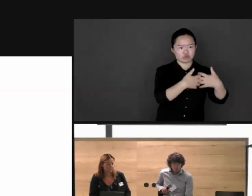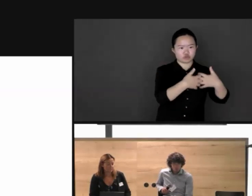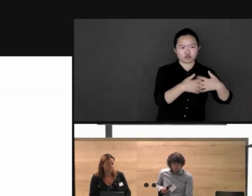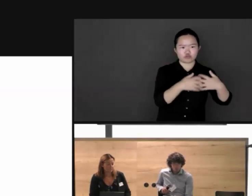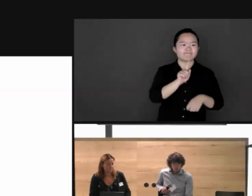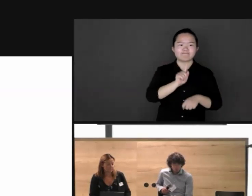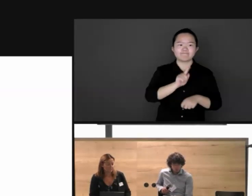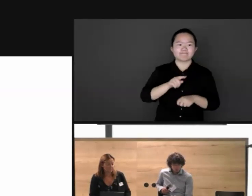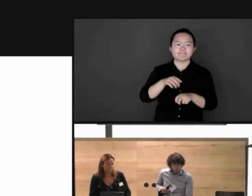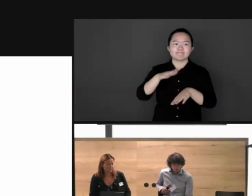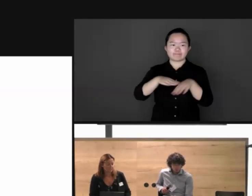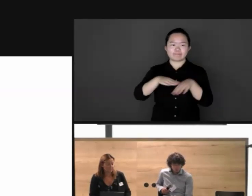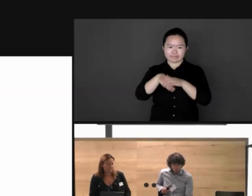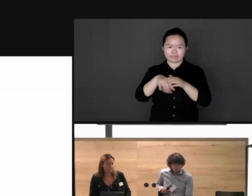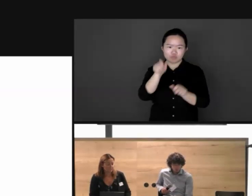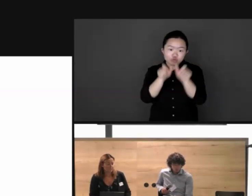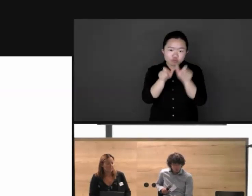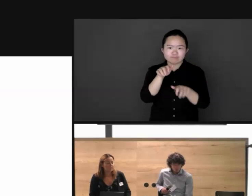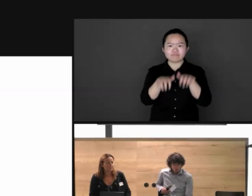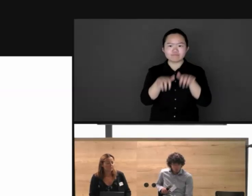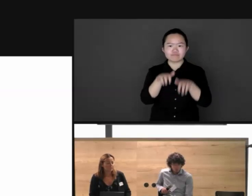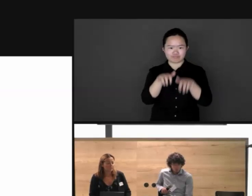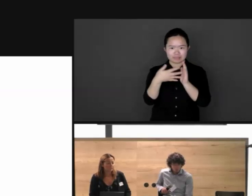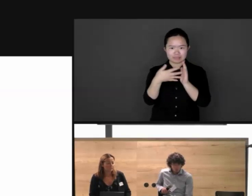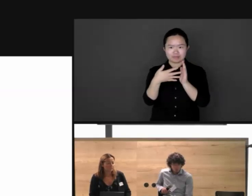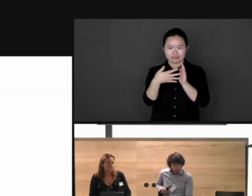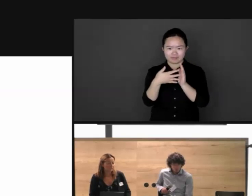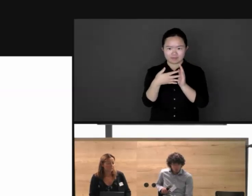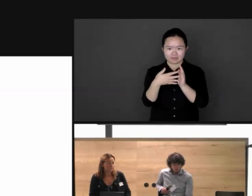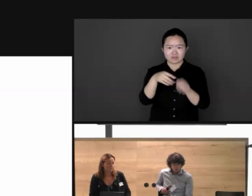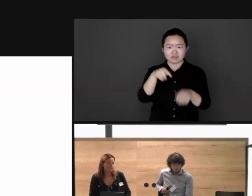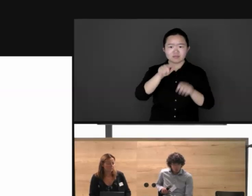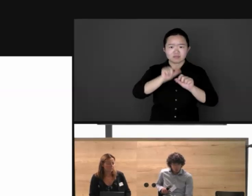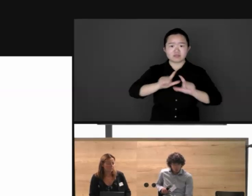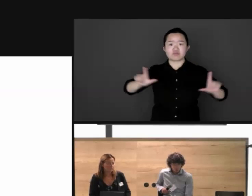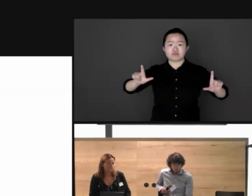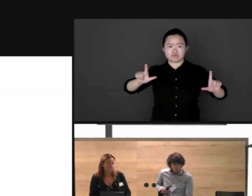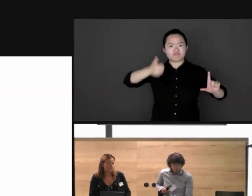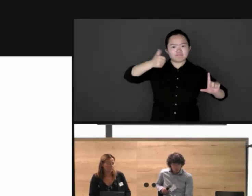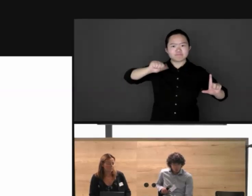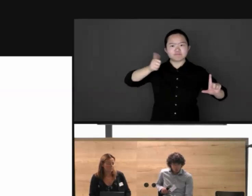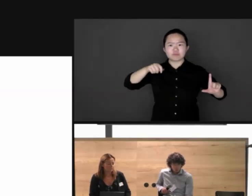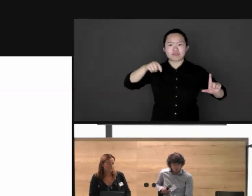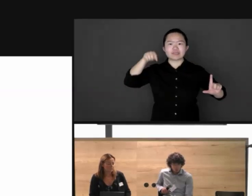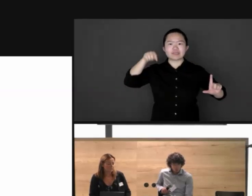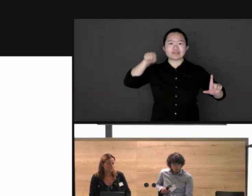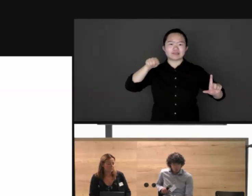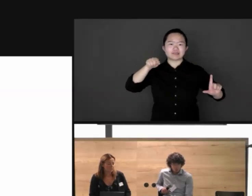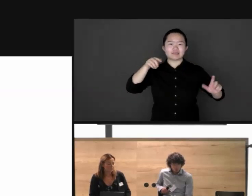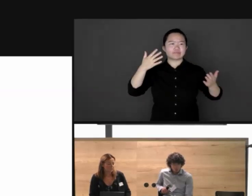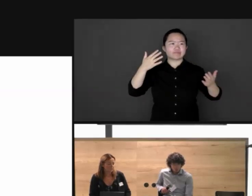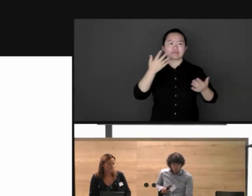color contrast with respective tool, keyboard and screen reader tests, etc. The